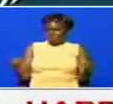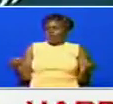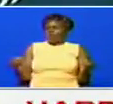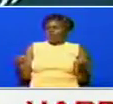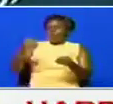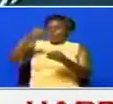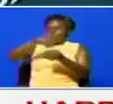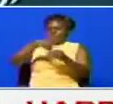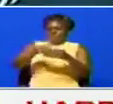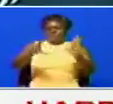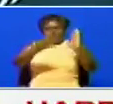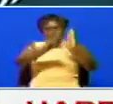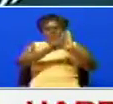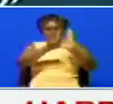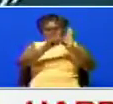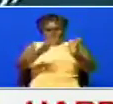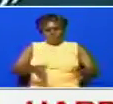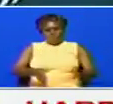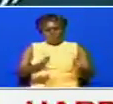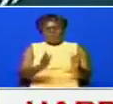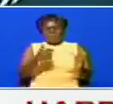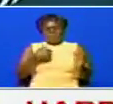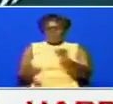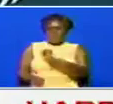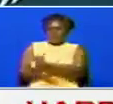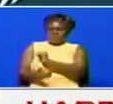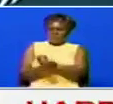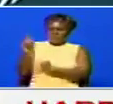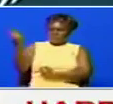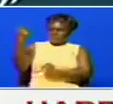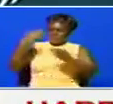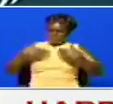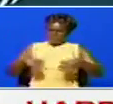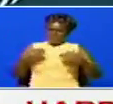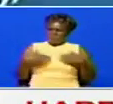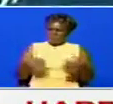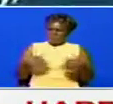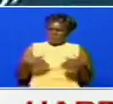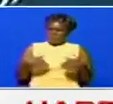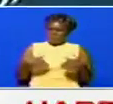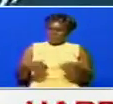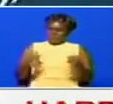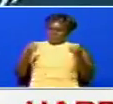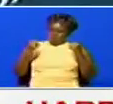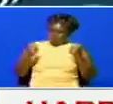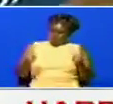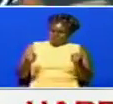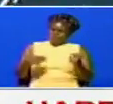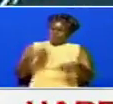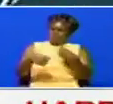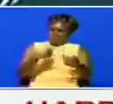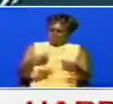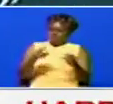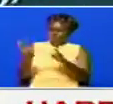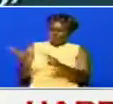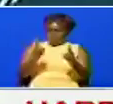within legal framework. And I would advise to the Kenyan people to keep being strong, as I said, go about their